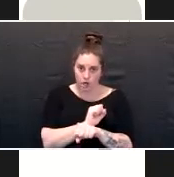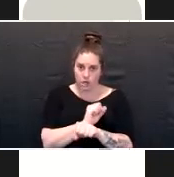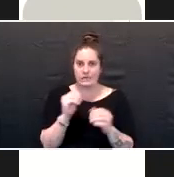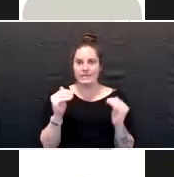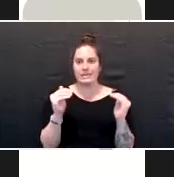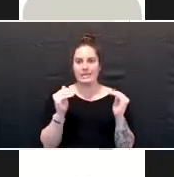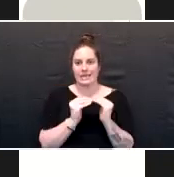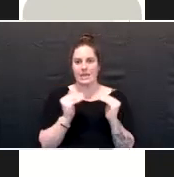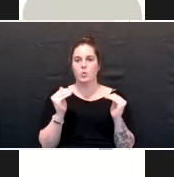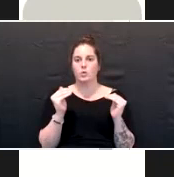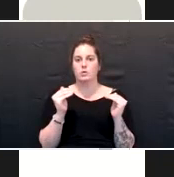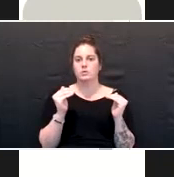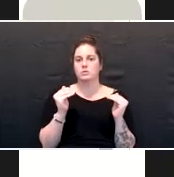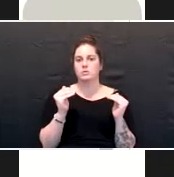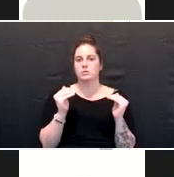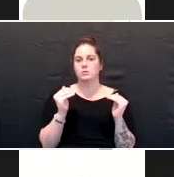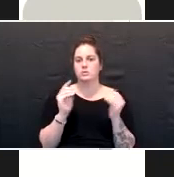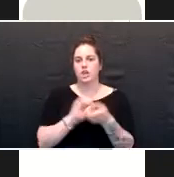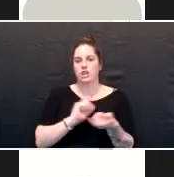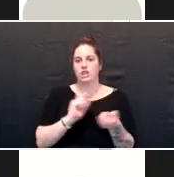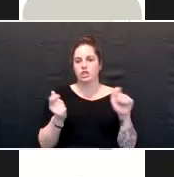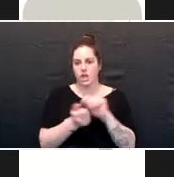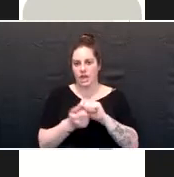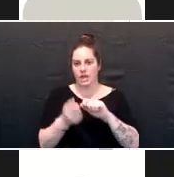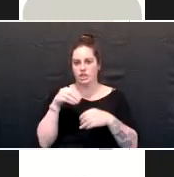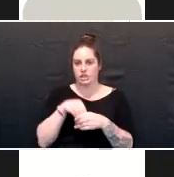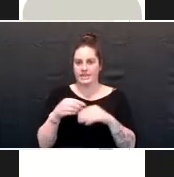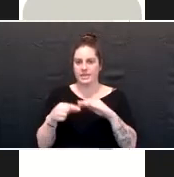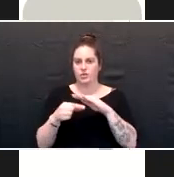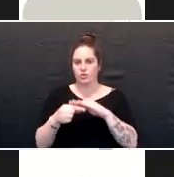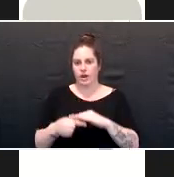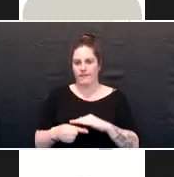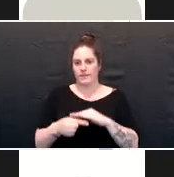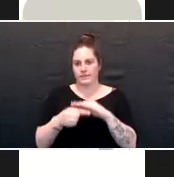to the change in gravitational potential energy.